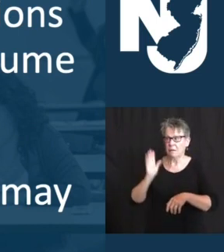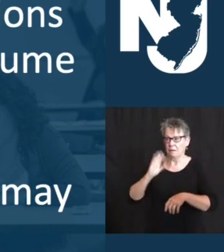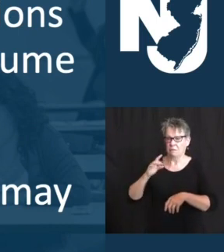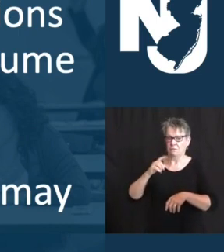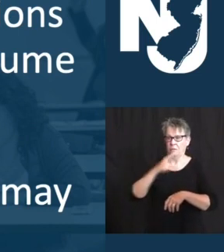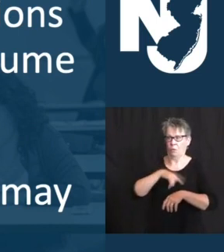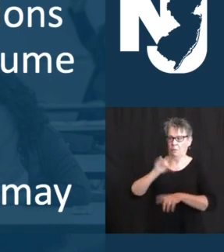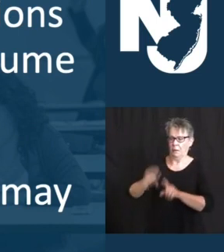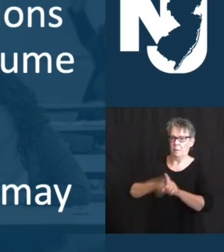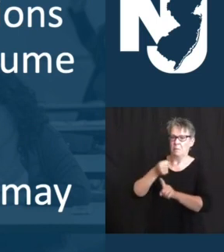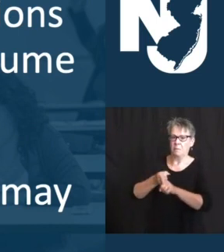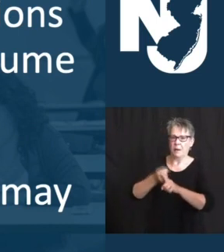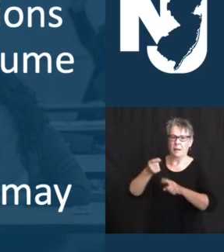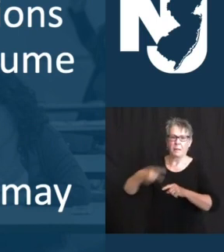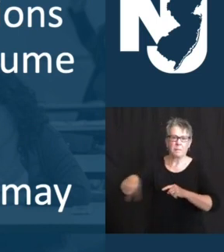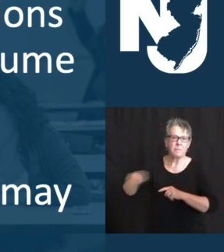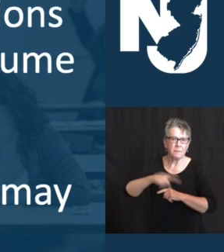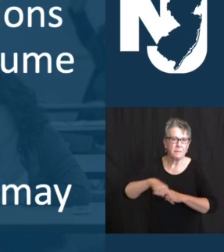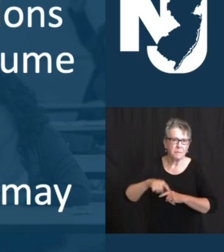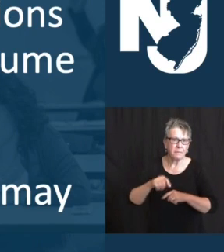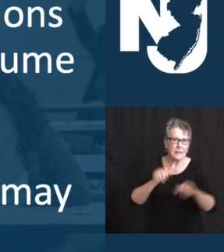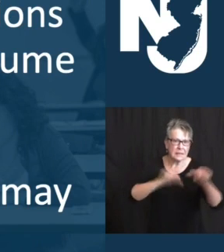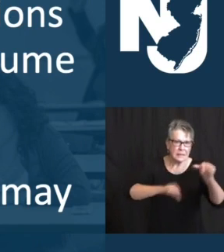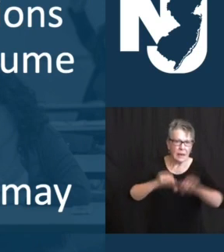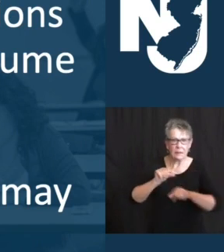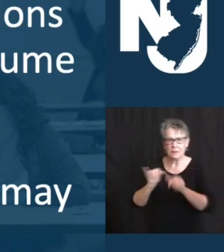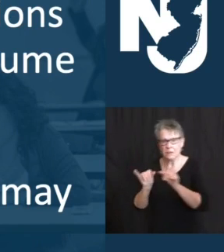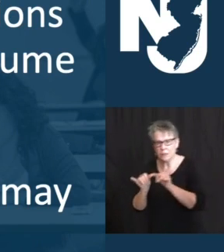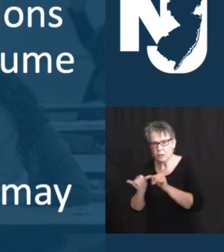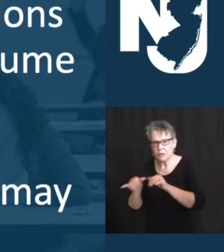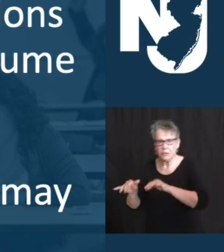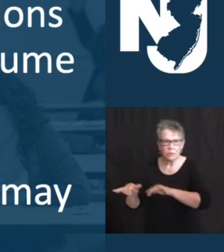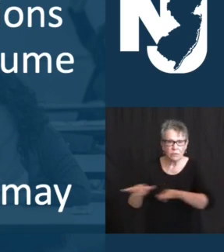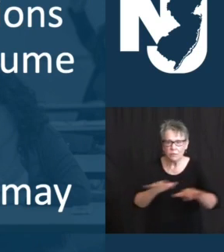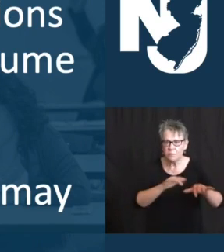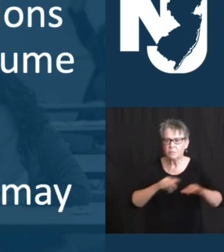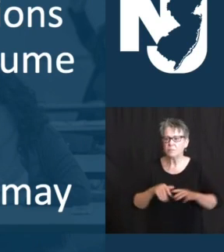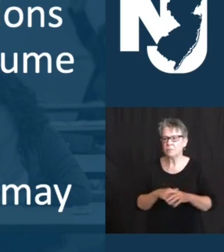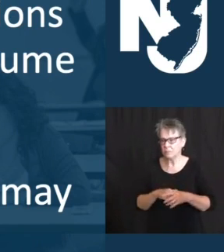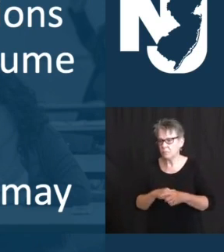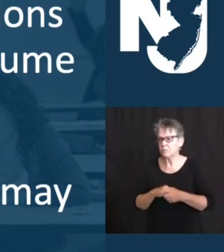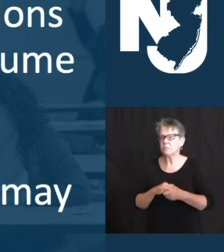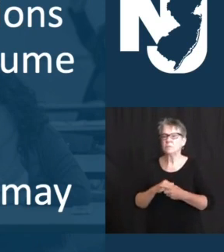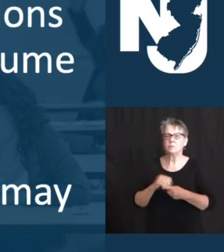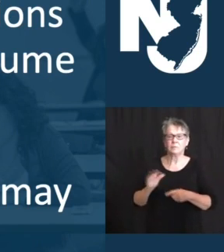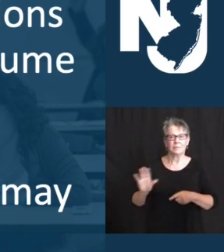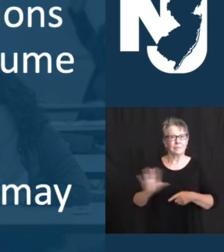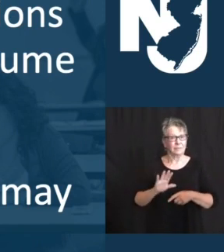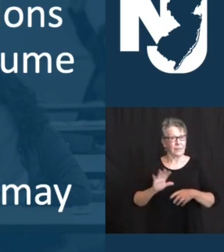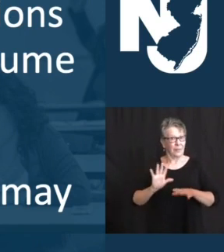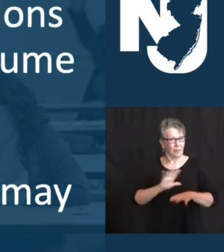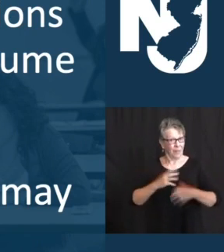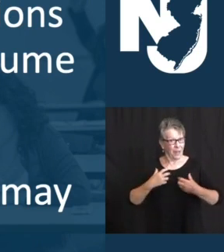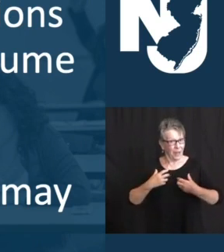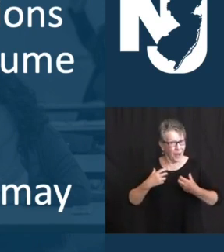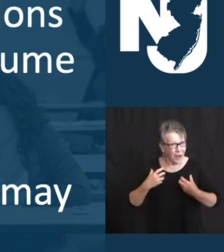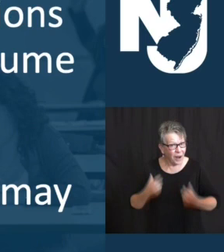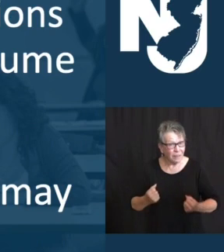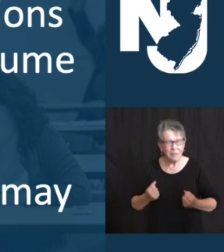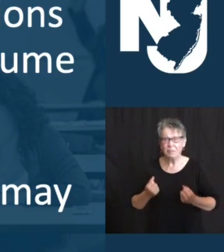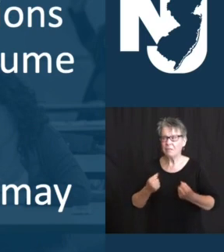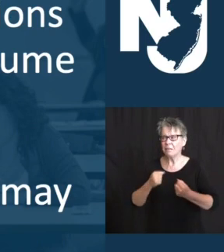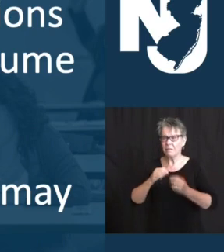campus is critical to the overall public health of our state and to creating the economic health we will need for the long